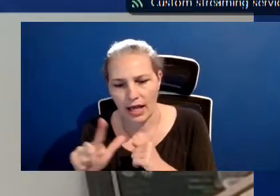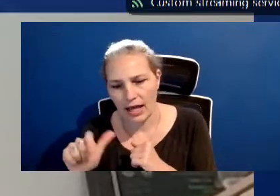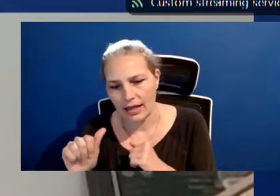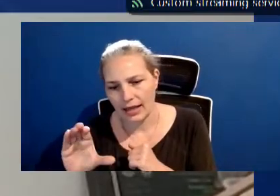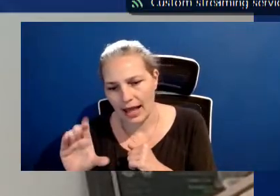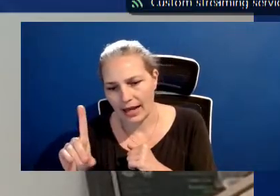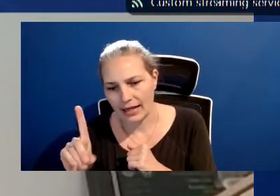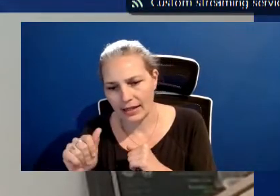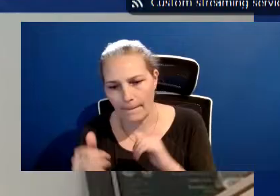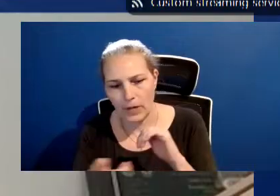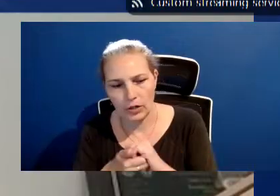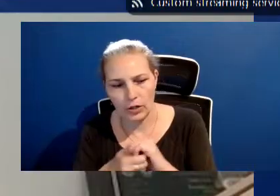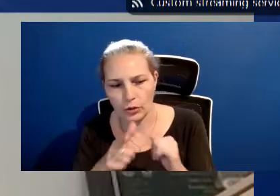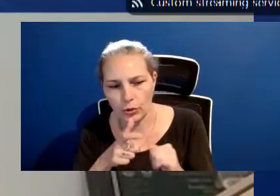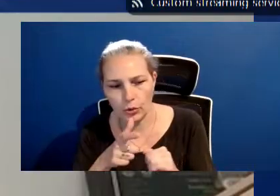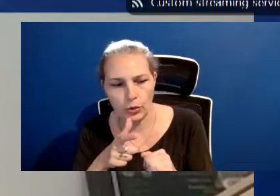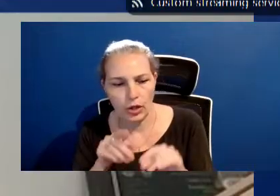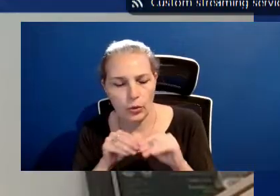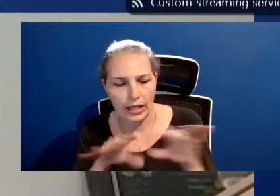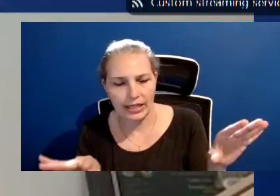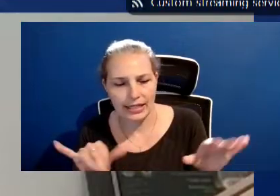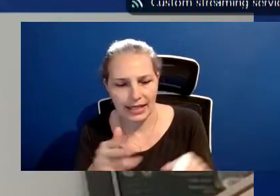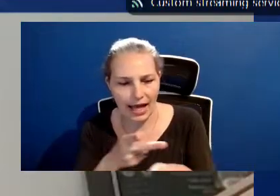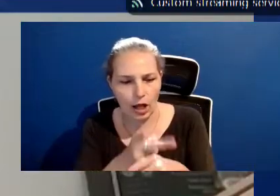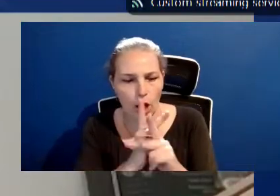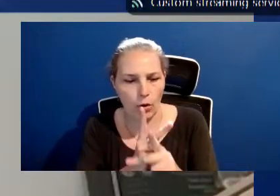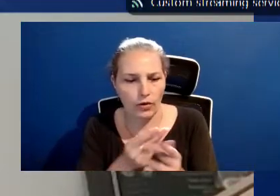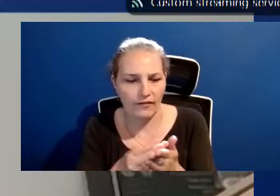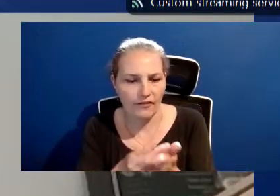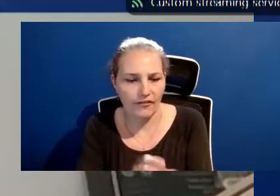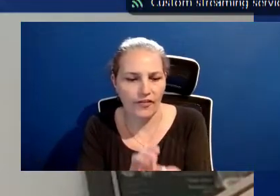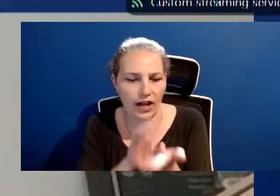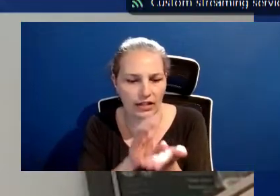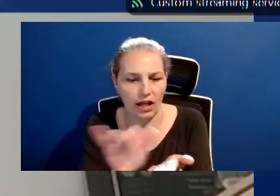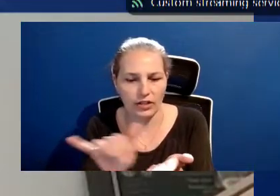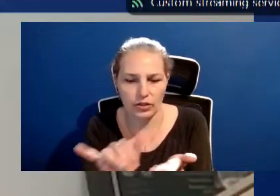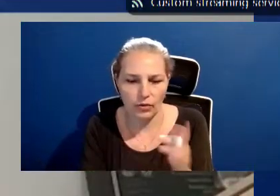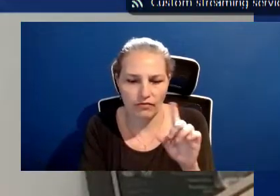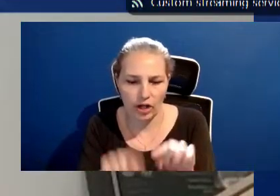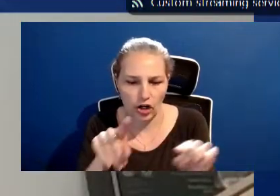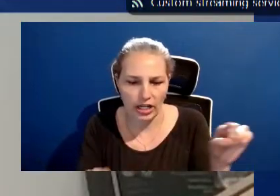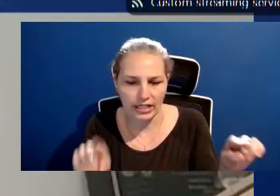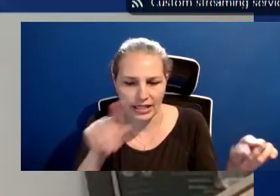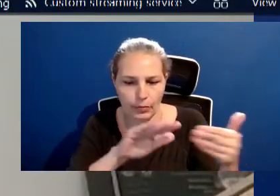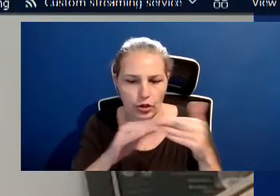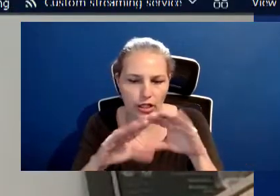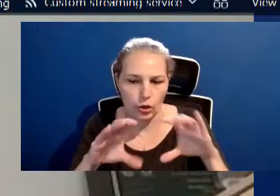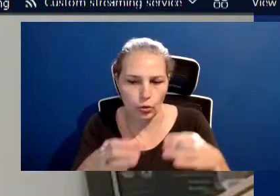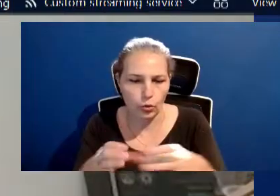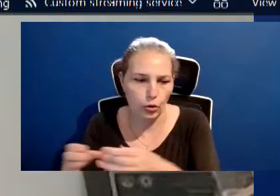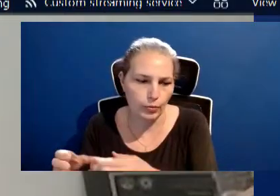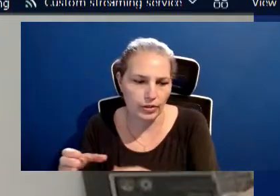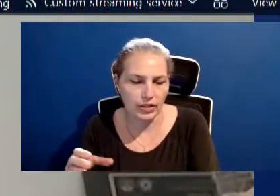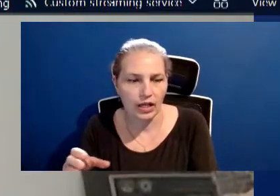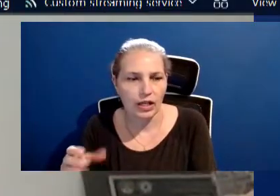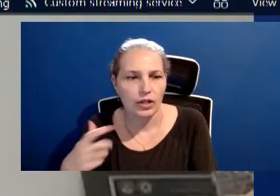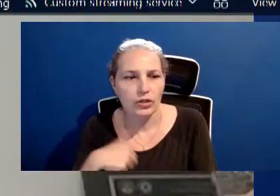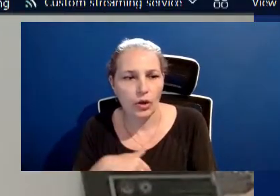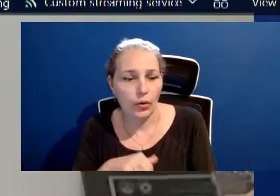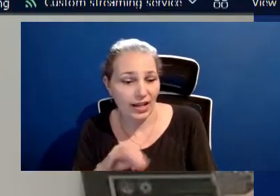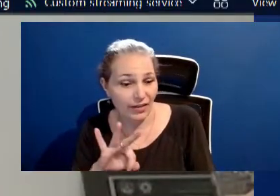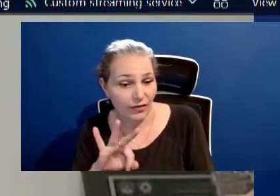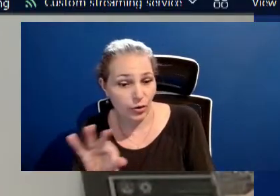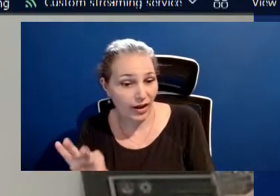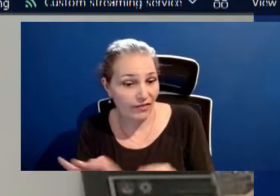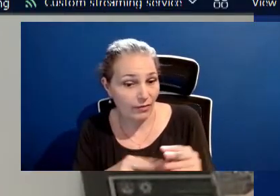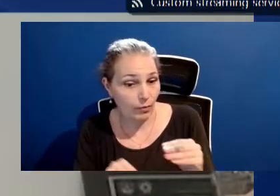the loan fund, and a number of community groups on the ground. So as well, if you have ideas